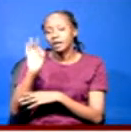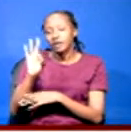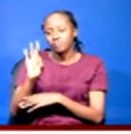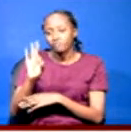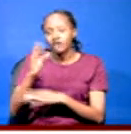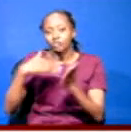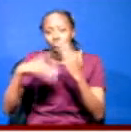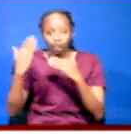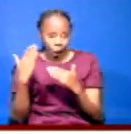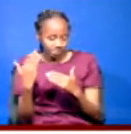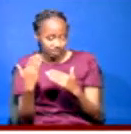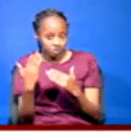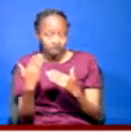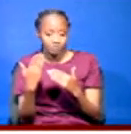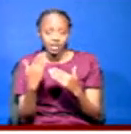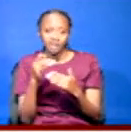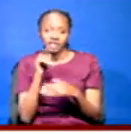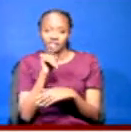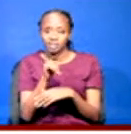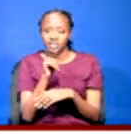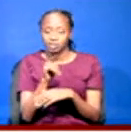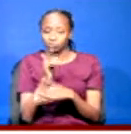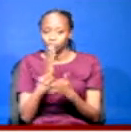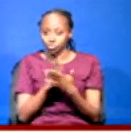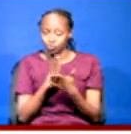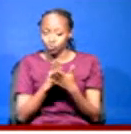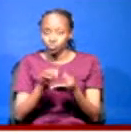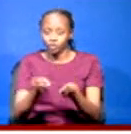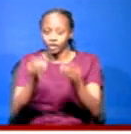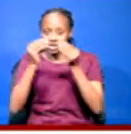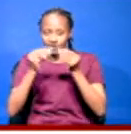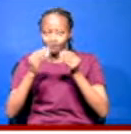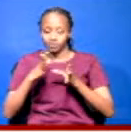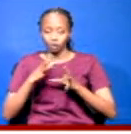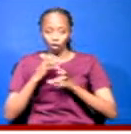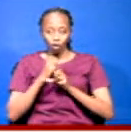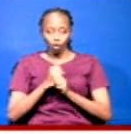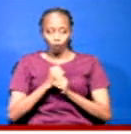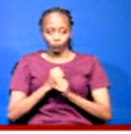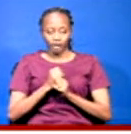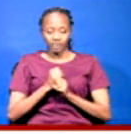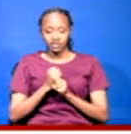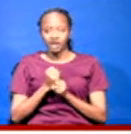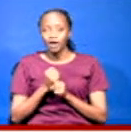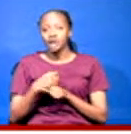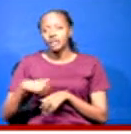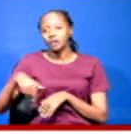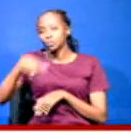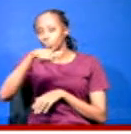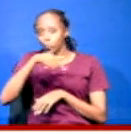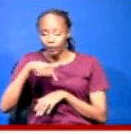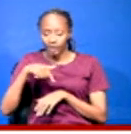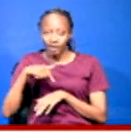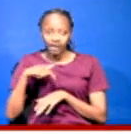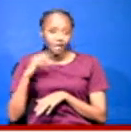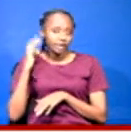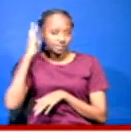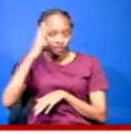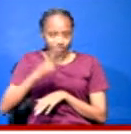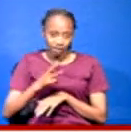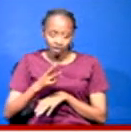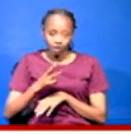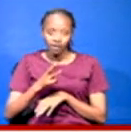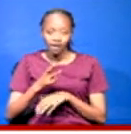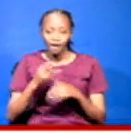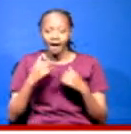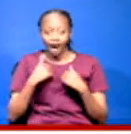welcome, but it also gives us confidence that we shall have the